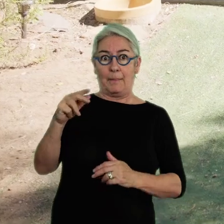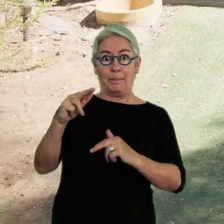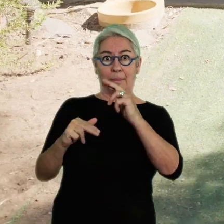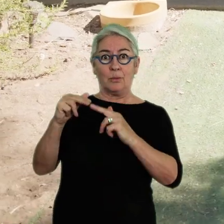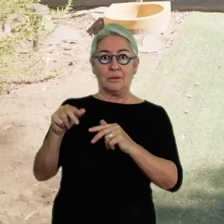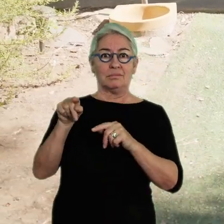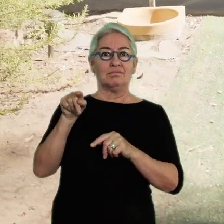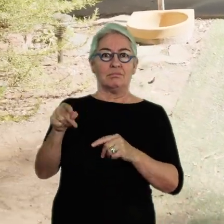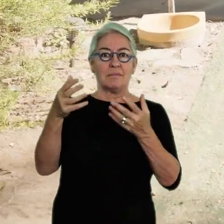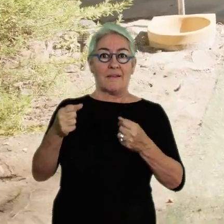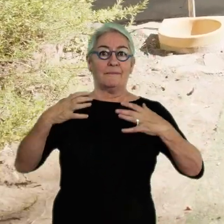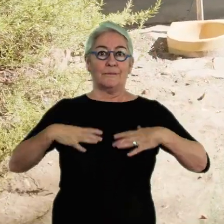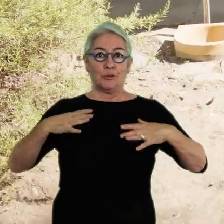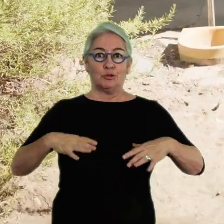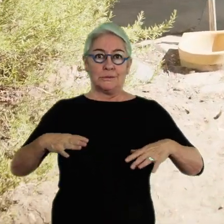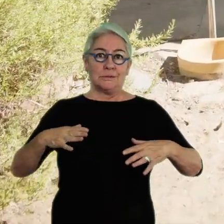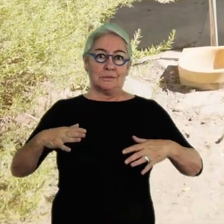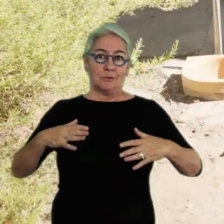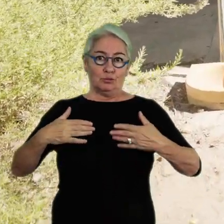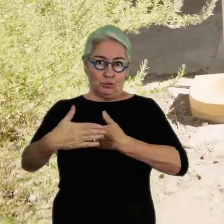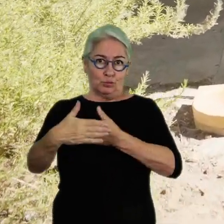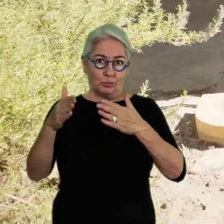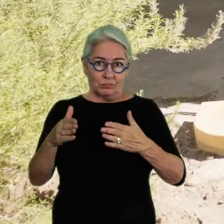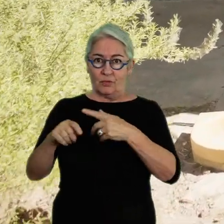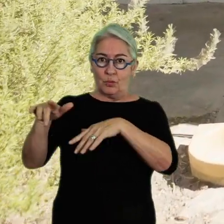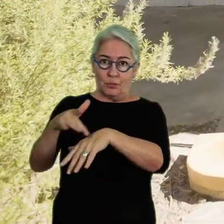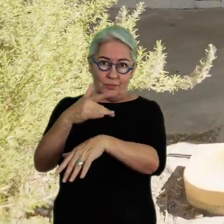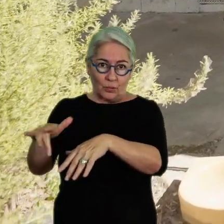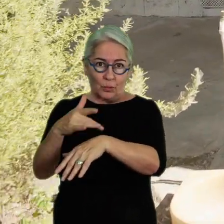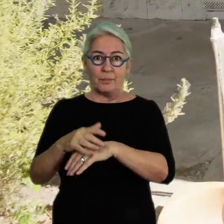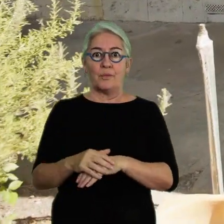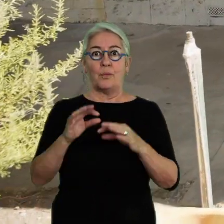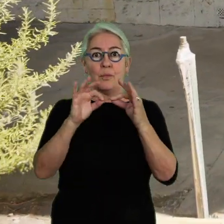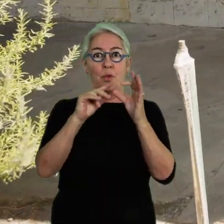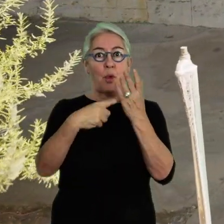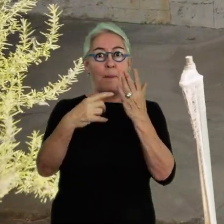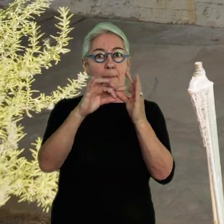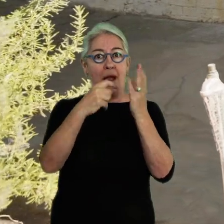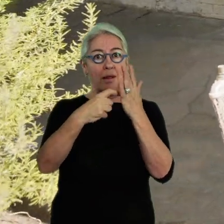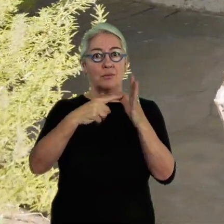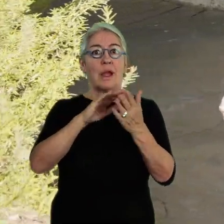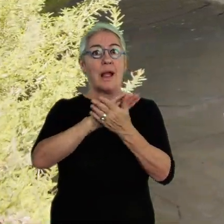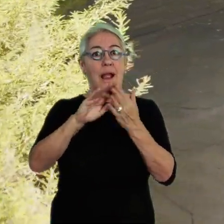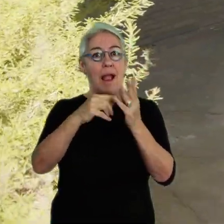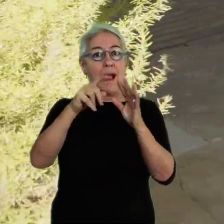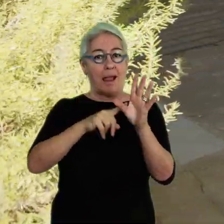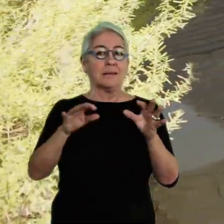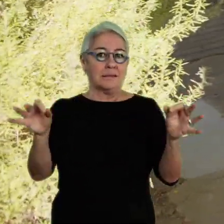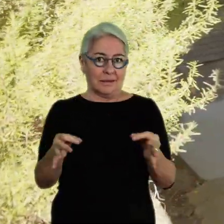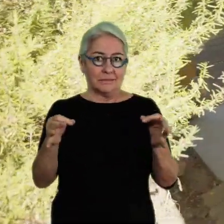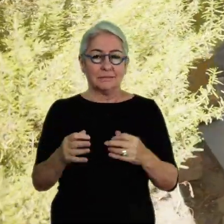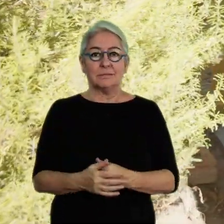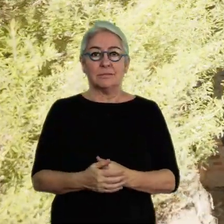Inside this building is the dressing room for the Barbara Hardy Garden. The entry doorway is 82 centimetres wide.